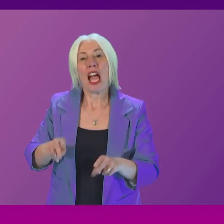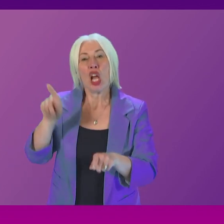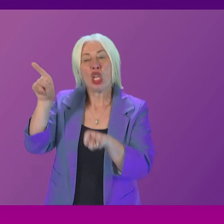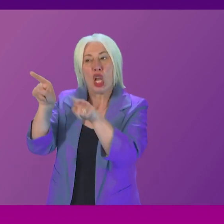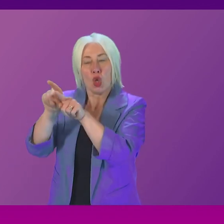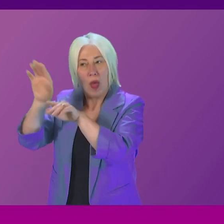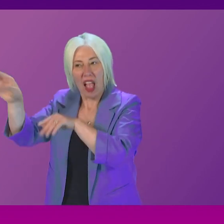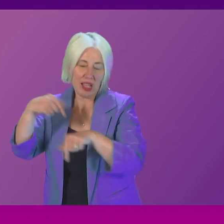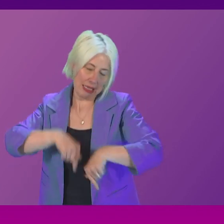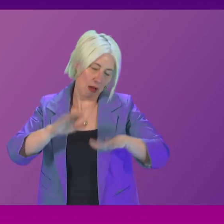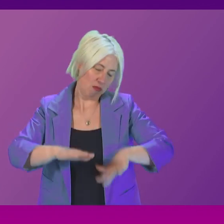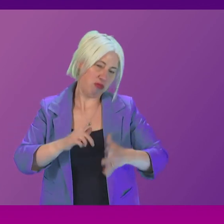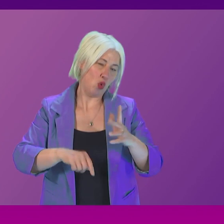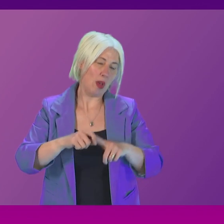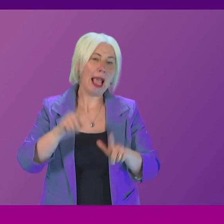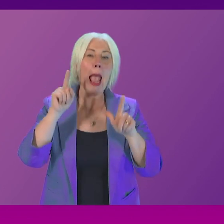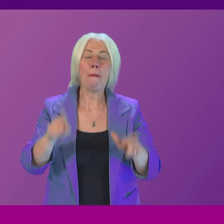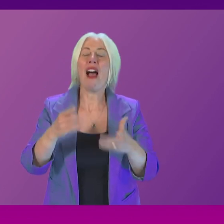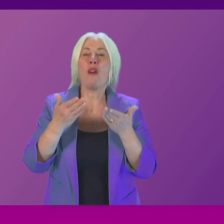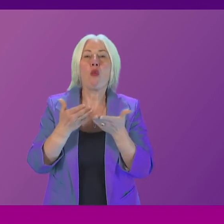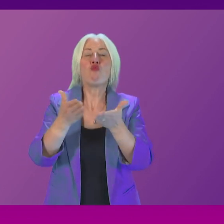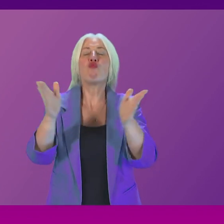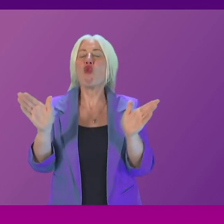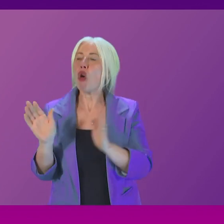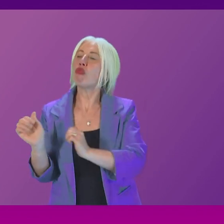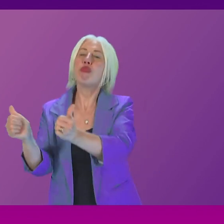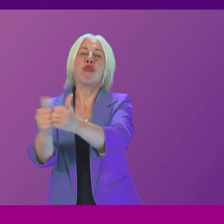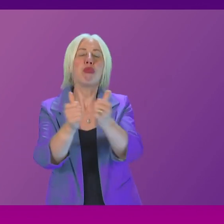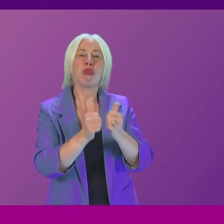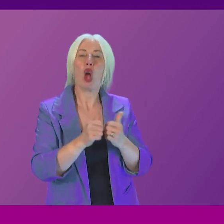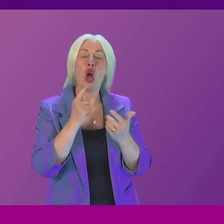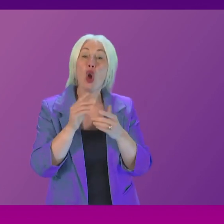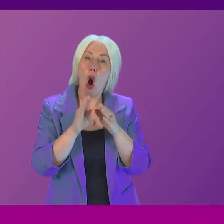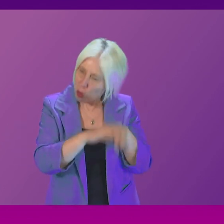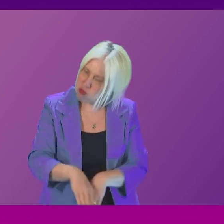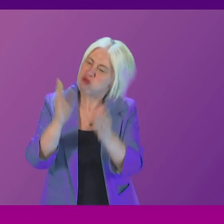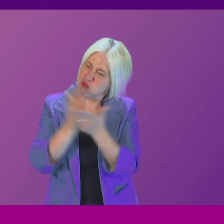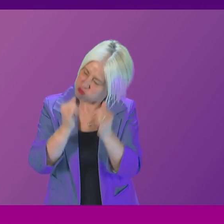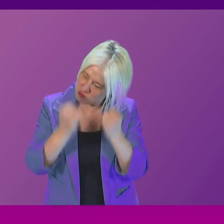domestic examples that where there is that kind of broad consensus, there may not be unanimity, but where